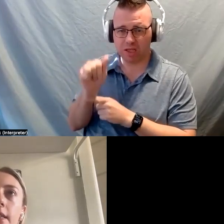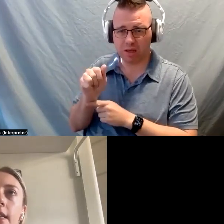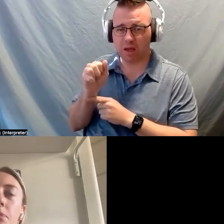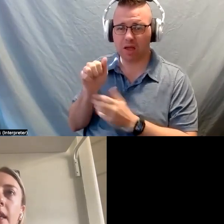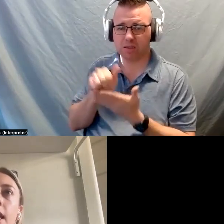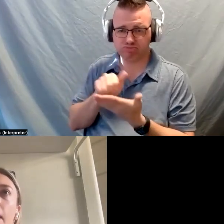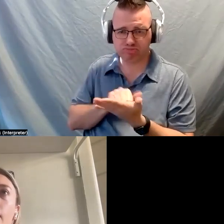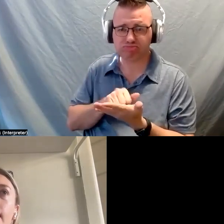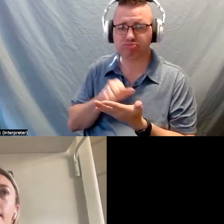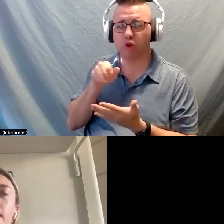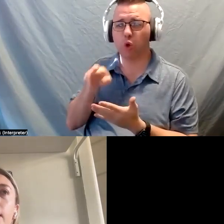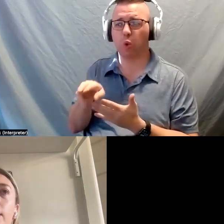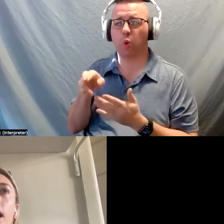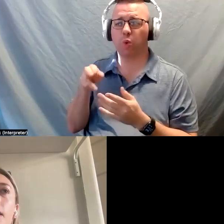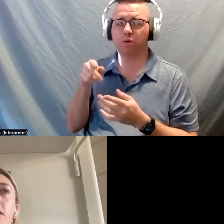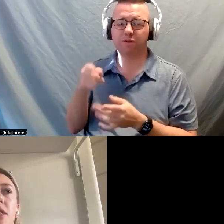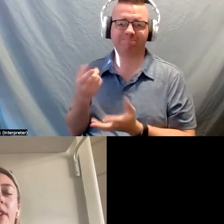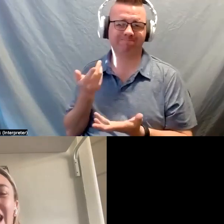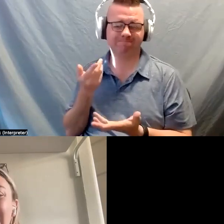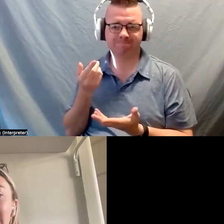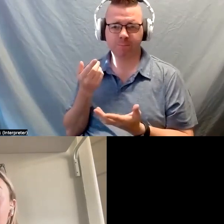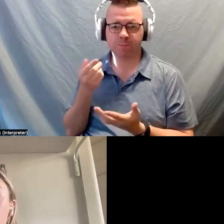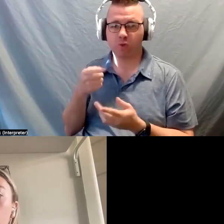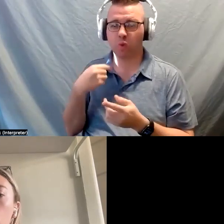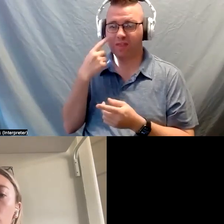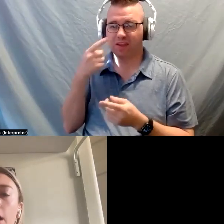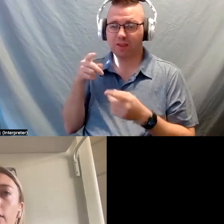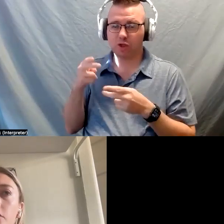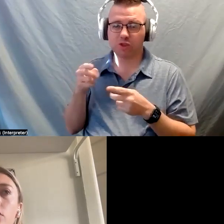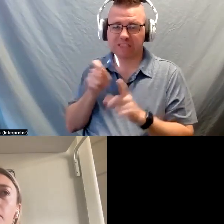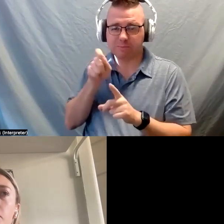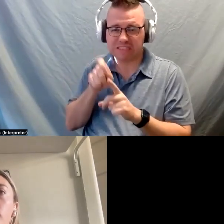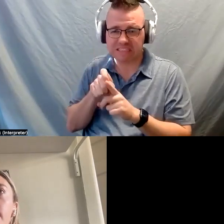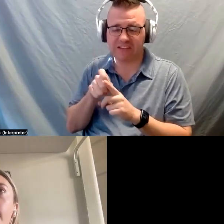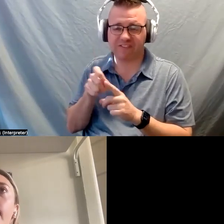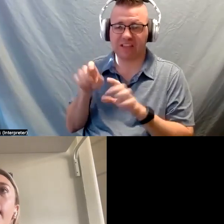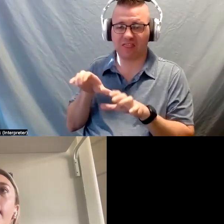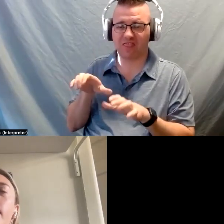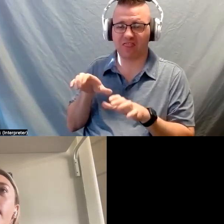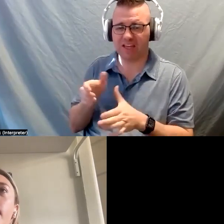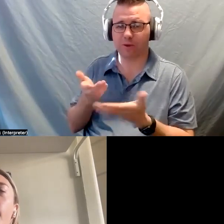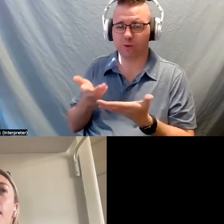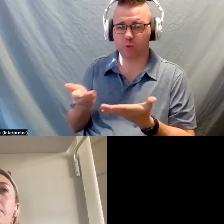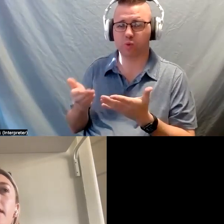terms of an agenda speaking about, is there specific tactics being used that are still resulting